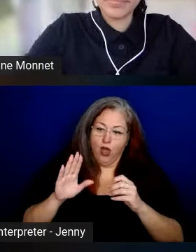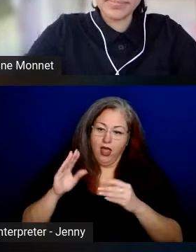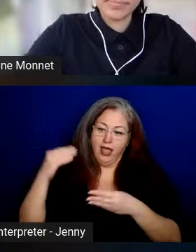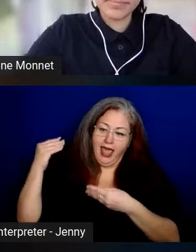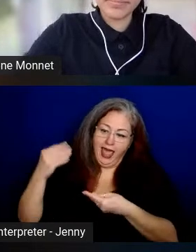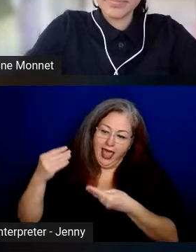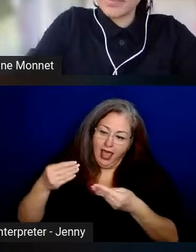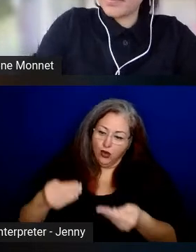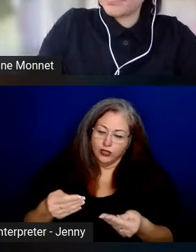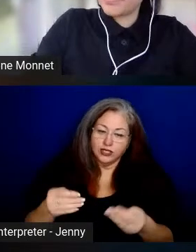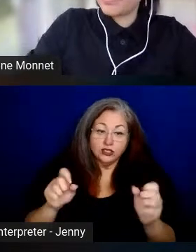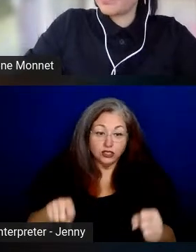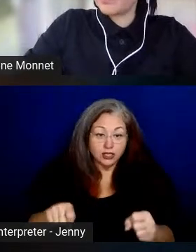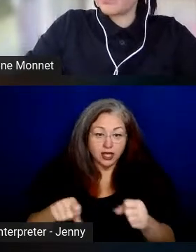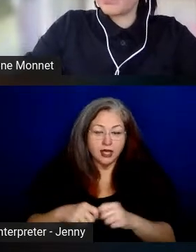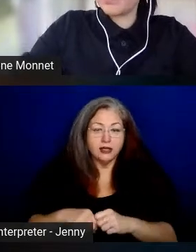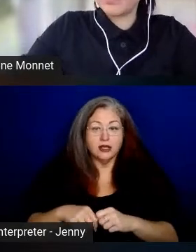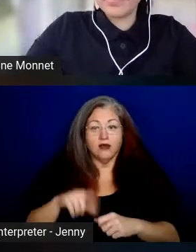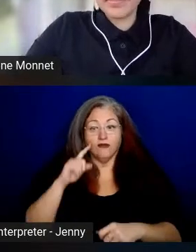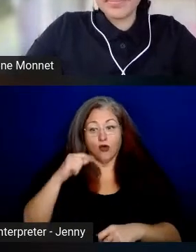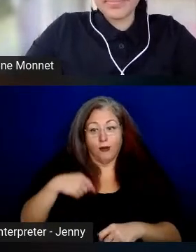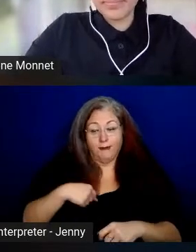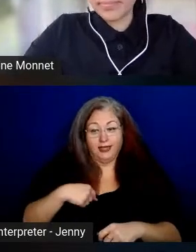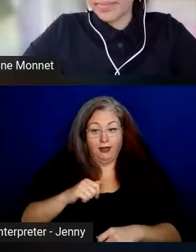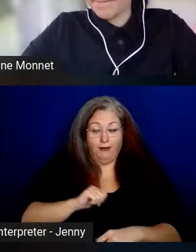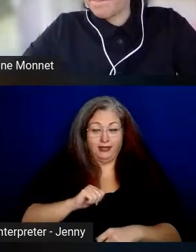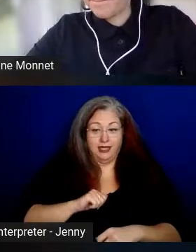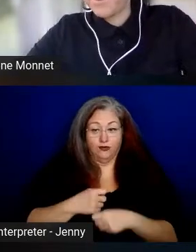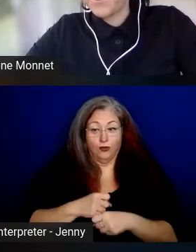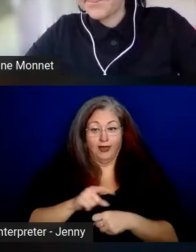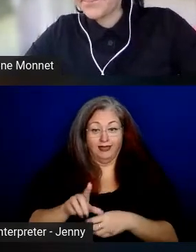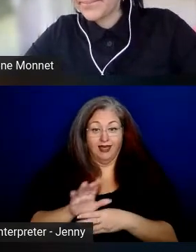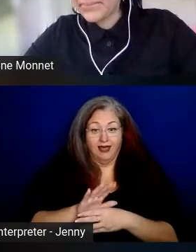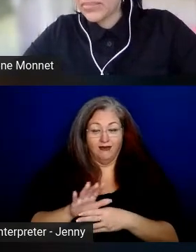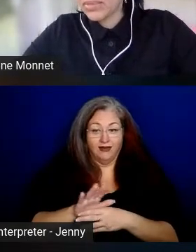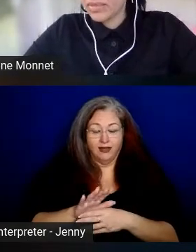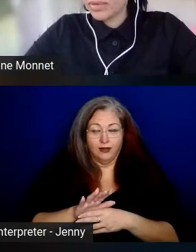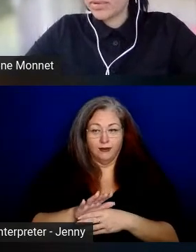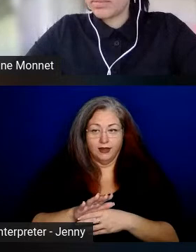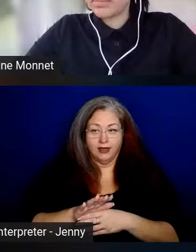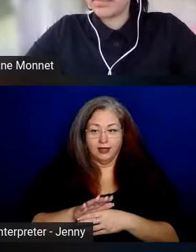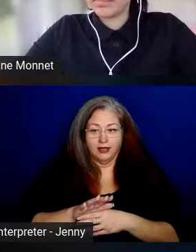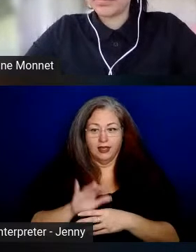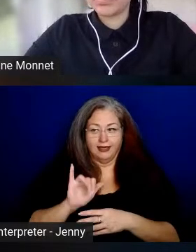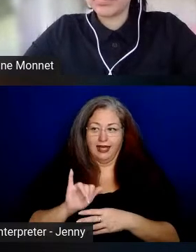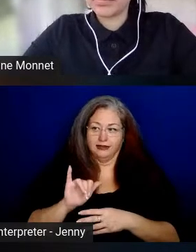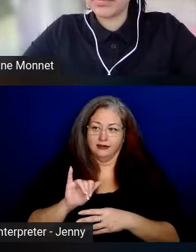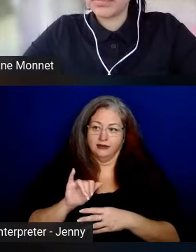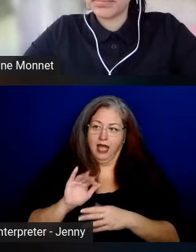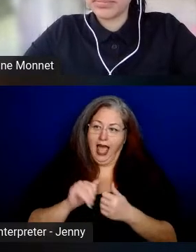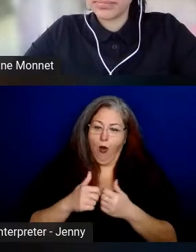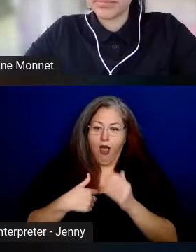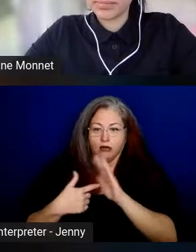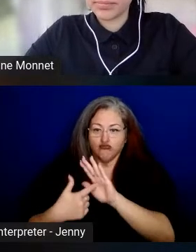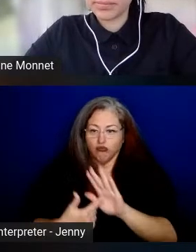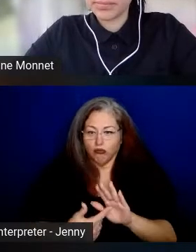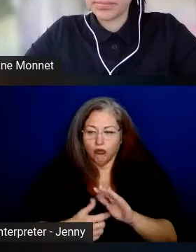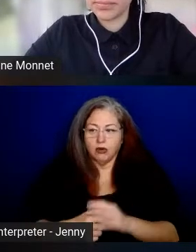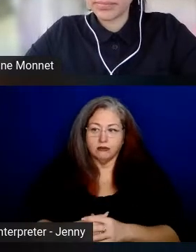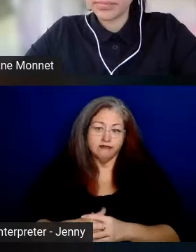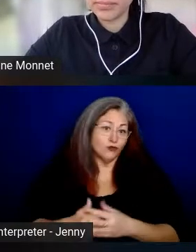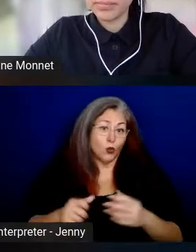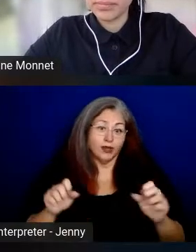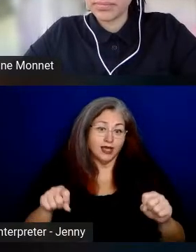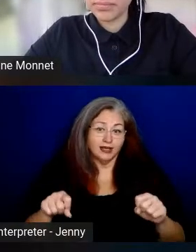on. And, you know, for me, for myself, making this film itself is an action of that. And yeah, I